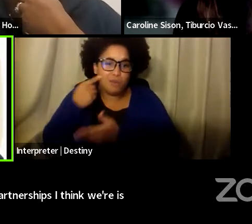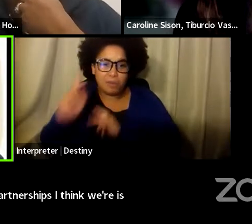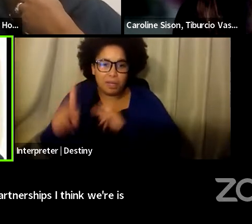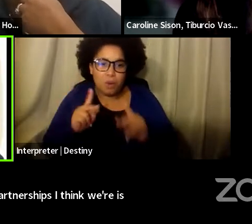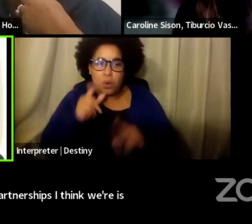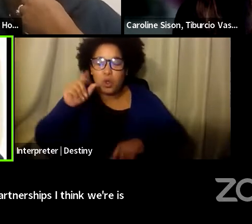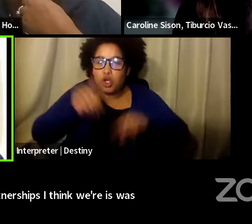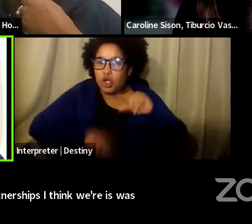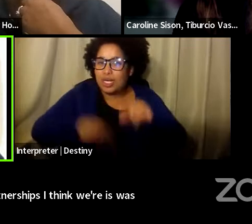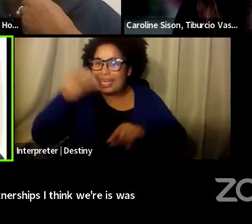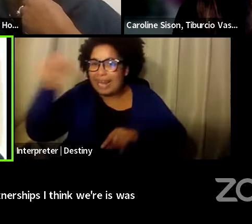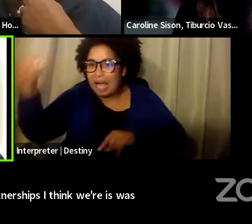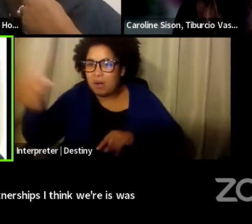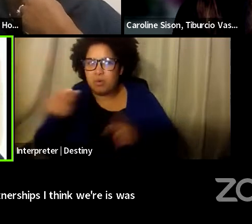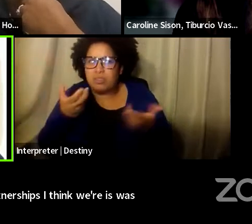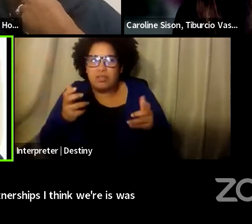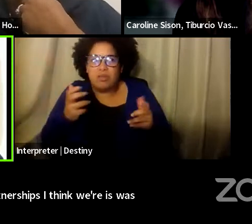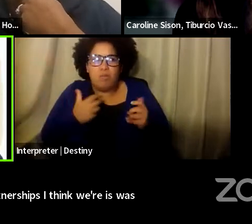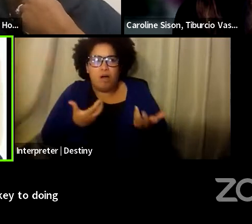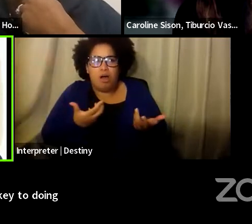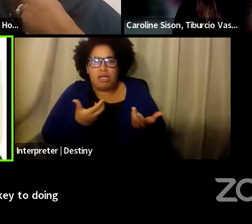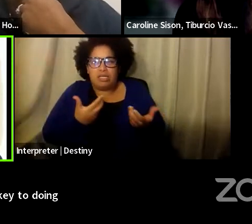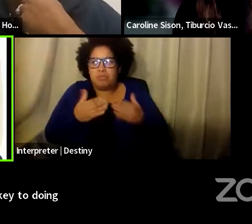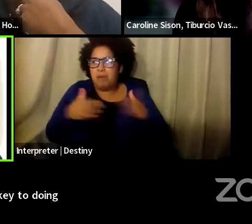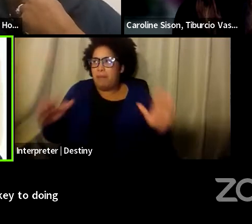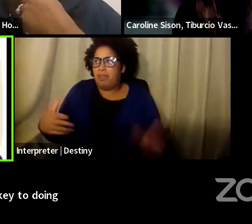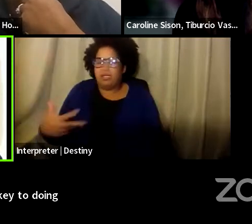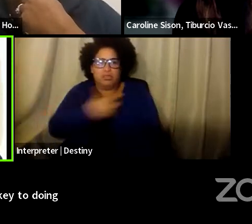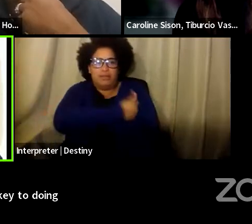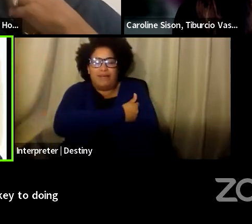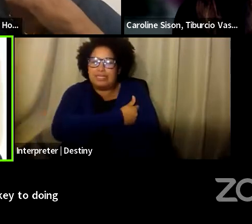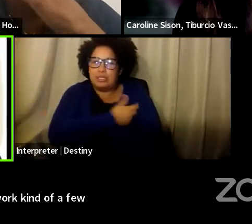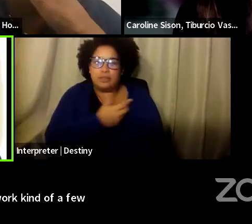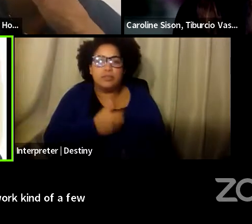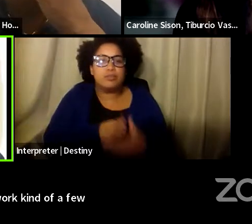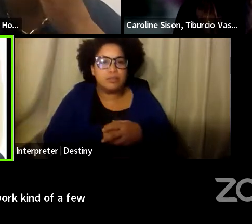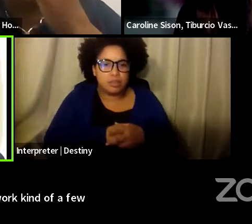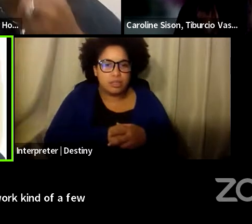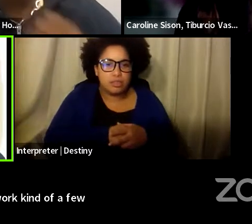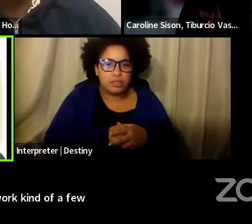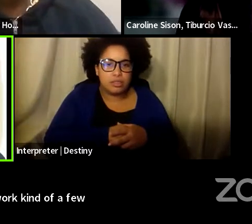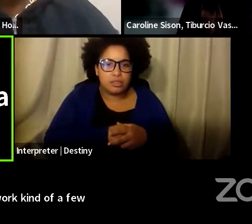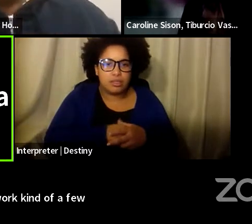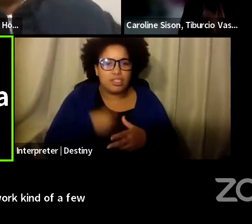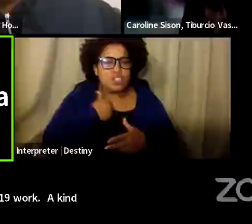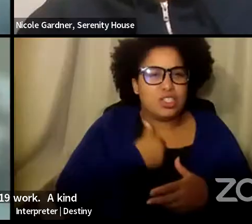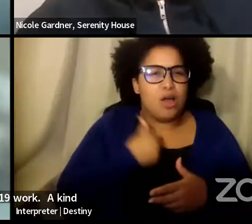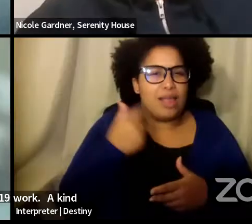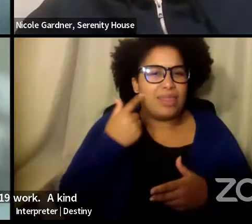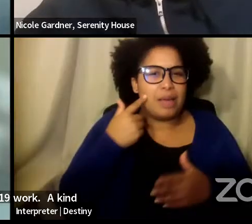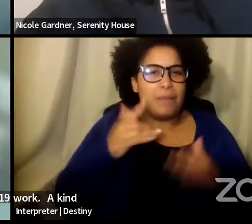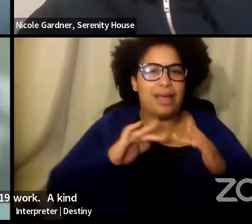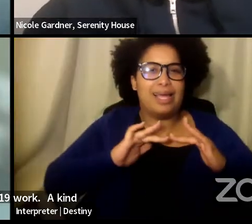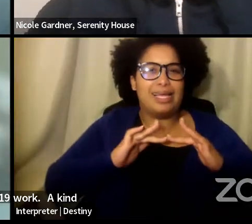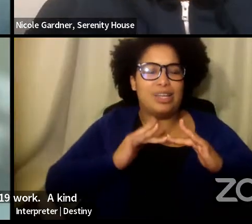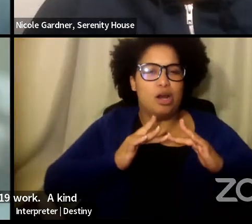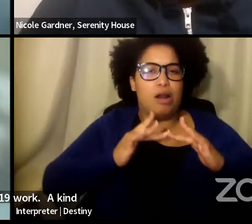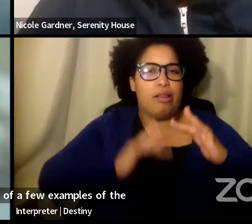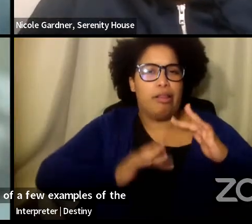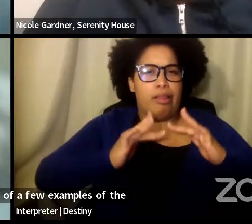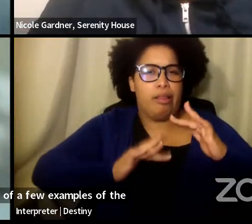either couldn't get out or didn't want to be vaccinated in public. I think I'm going a little unstable. I'm going to turn off my camera.